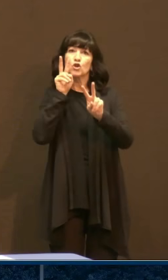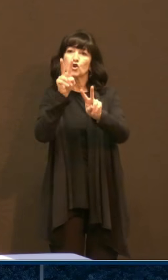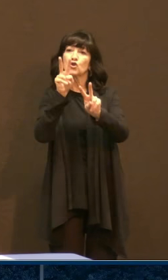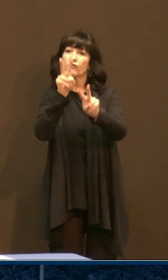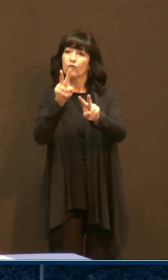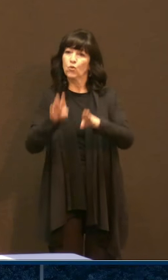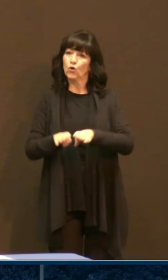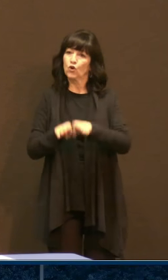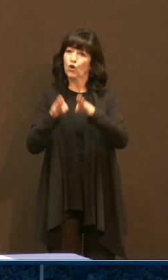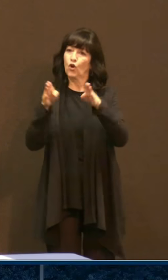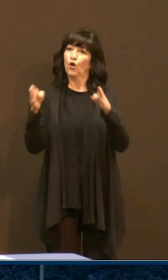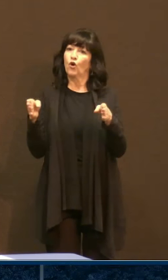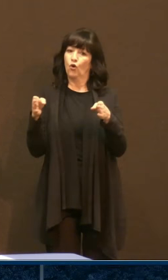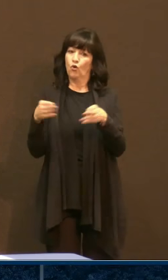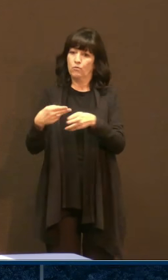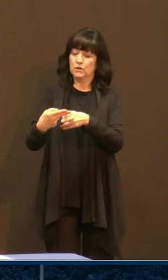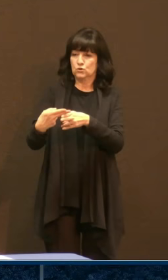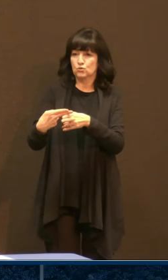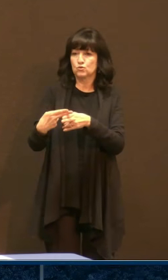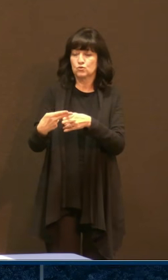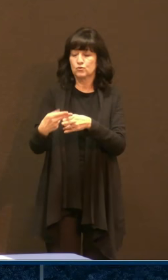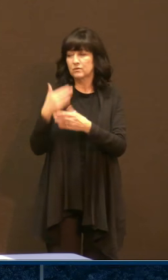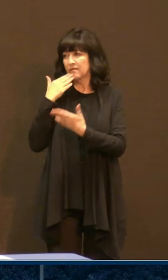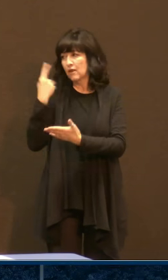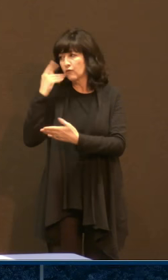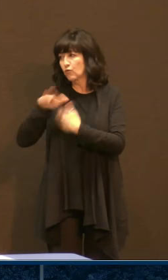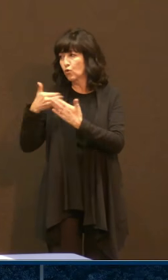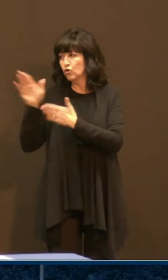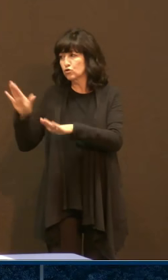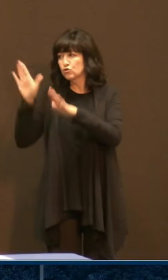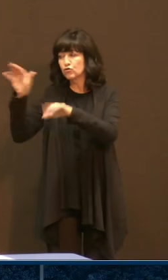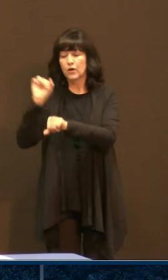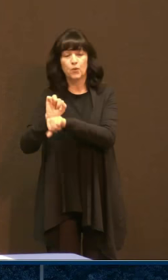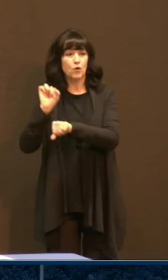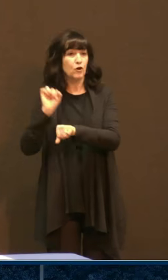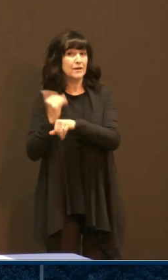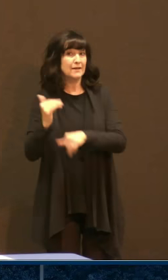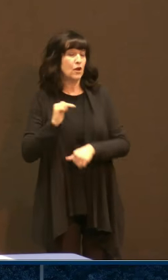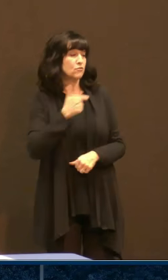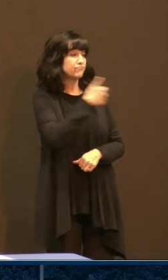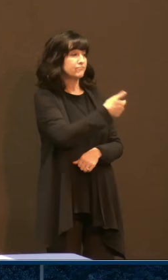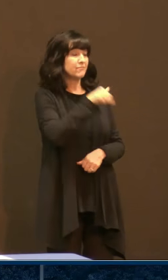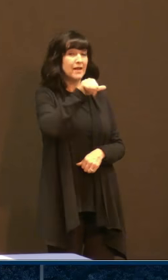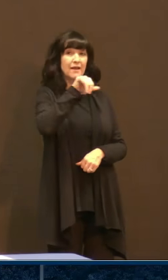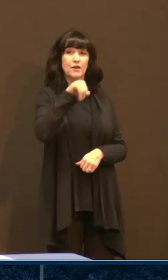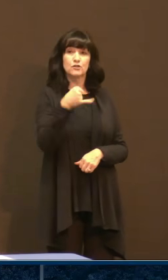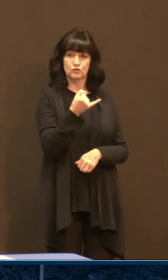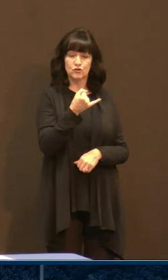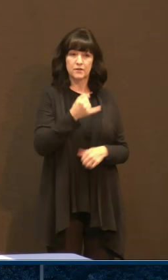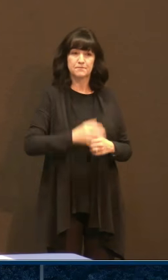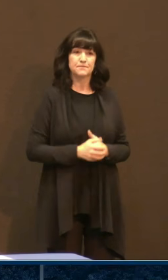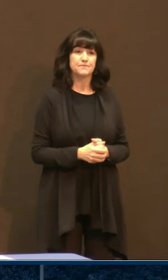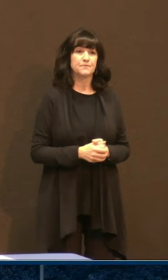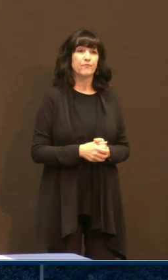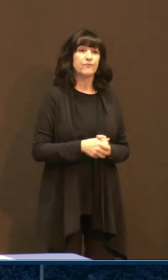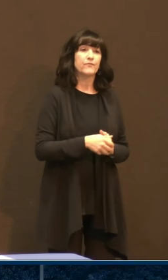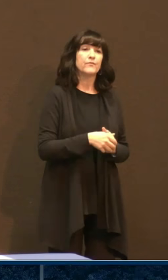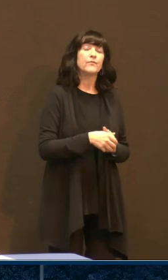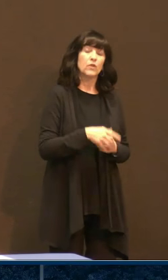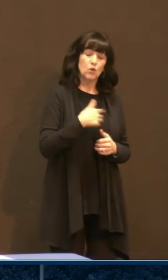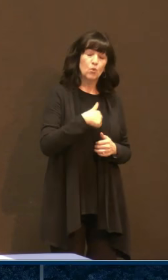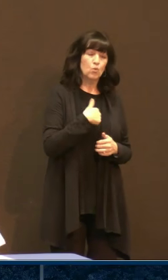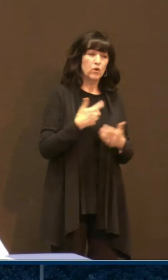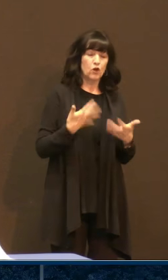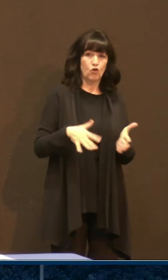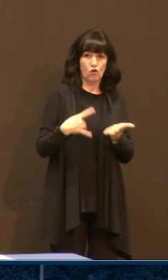different sectors of the economy. Thanks for all the great work that you're doing. AJ? Thank you, sir. So we talked about the testing